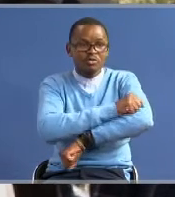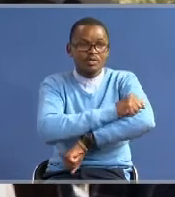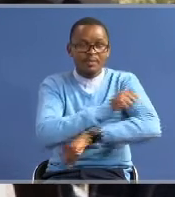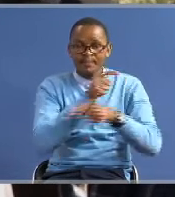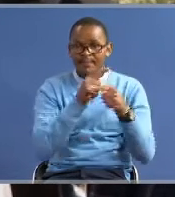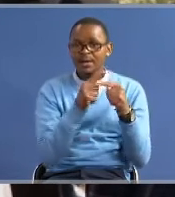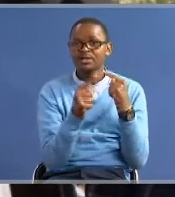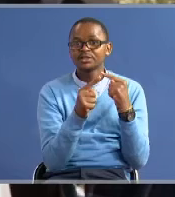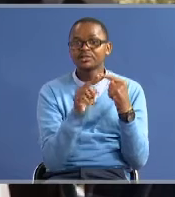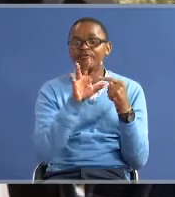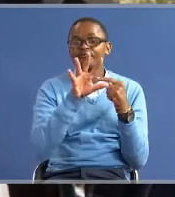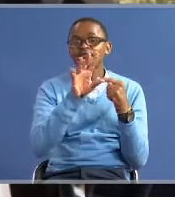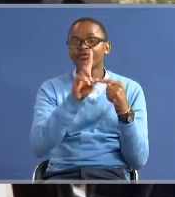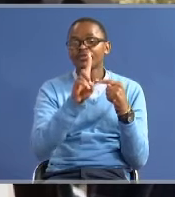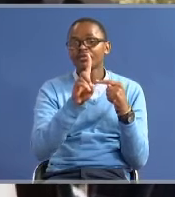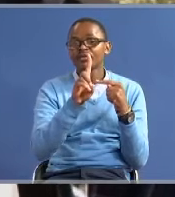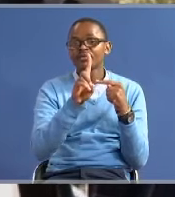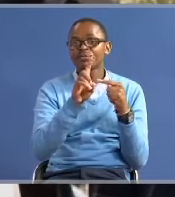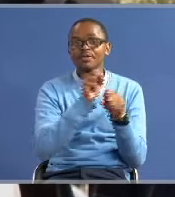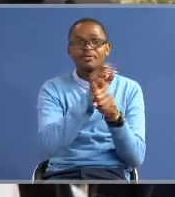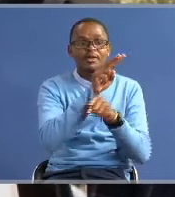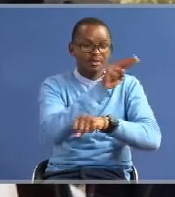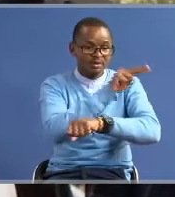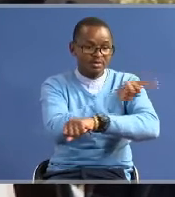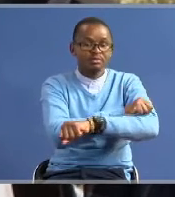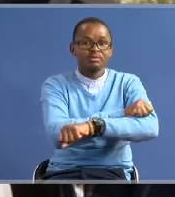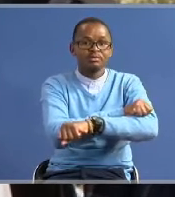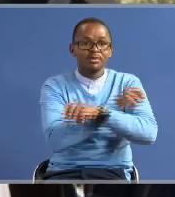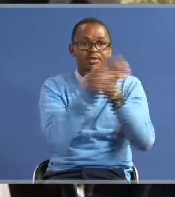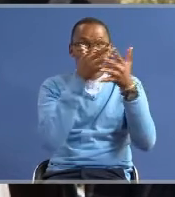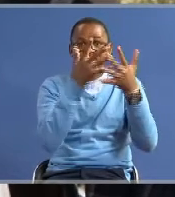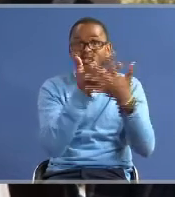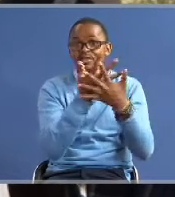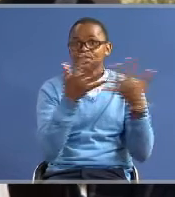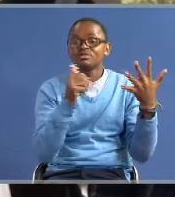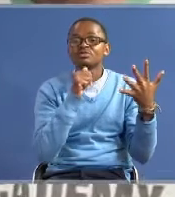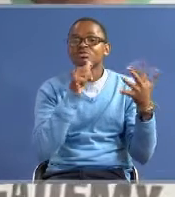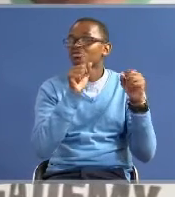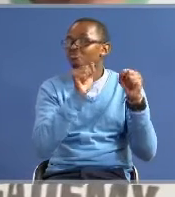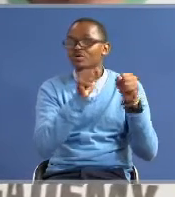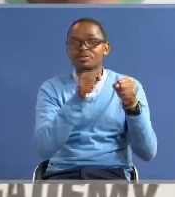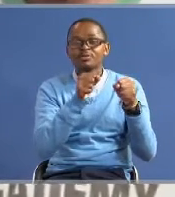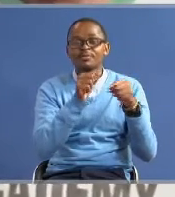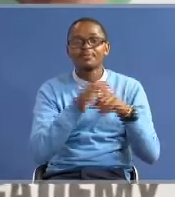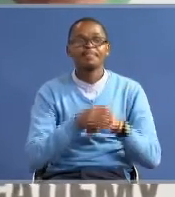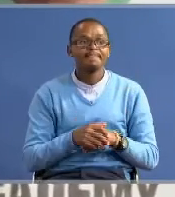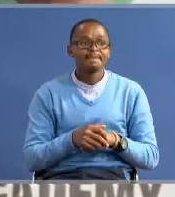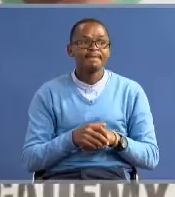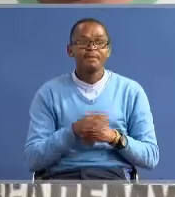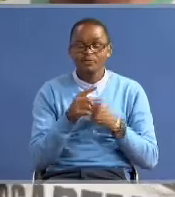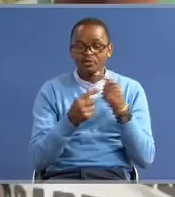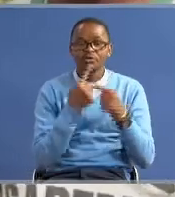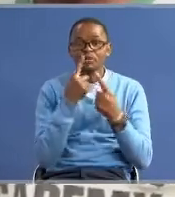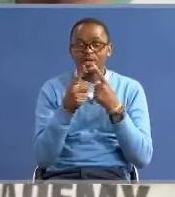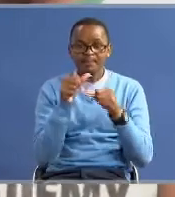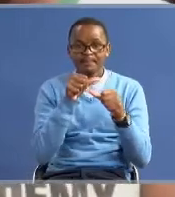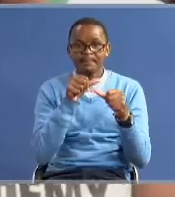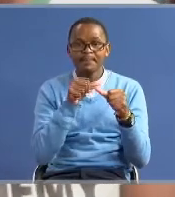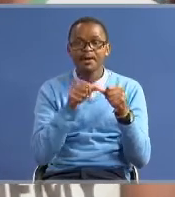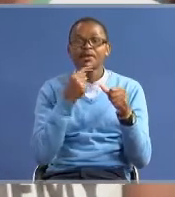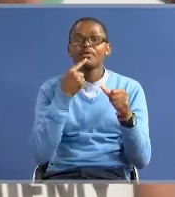only 51 secondary schools. This thing is not possible. When I talk about the issue of